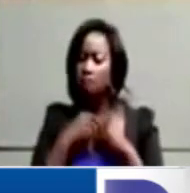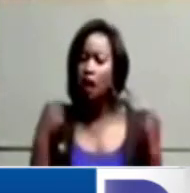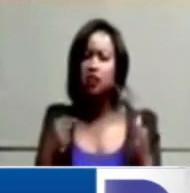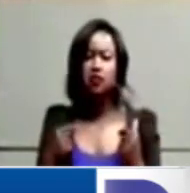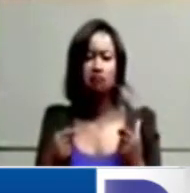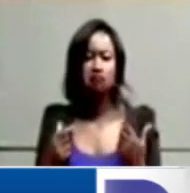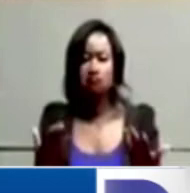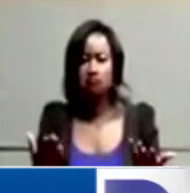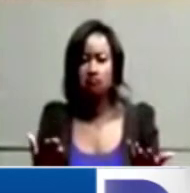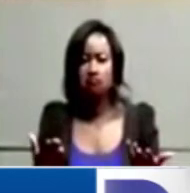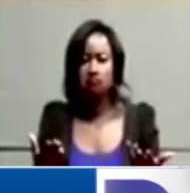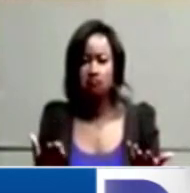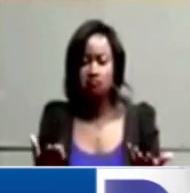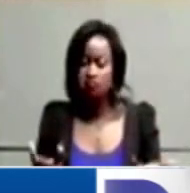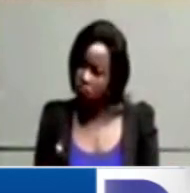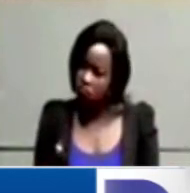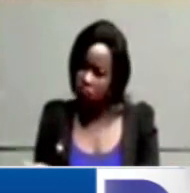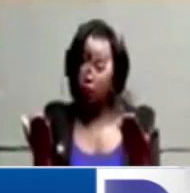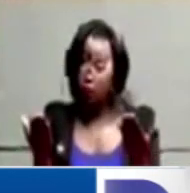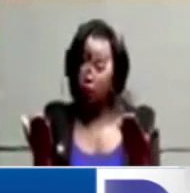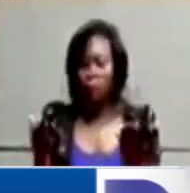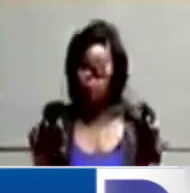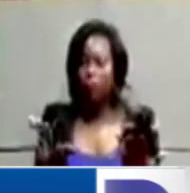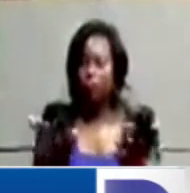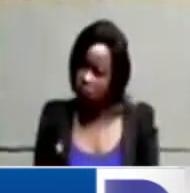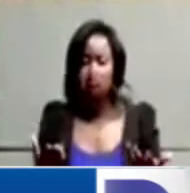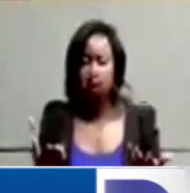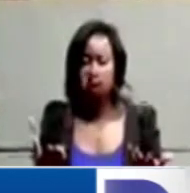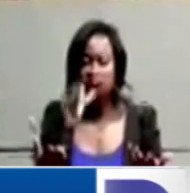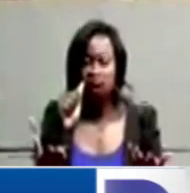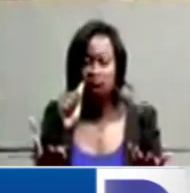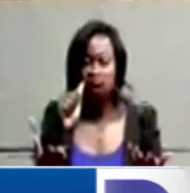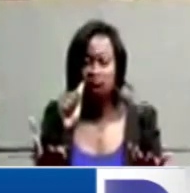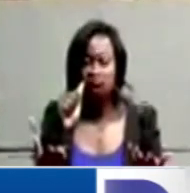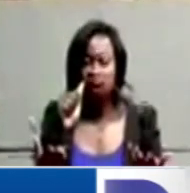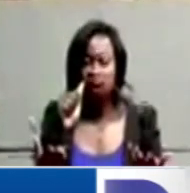the assistant to the bride, the matron,